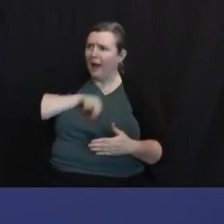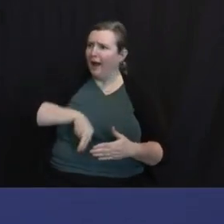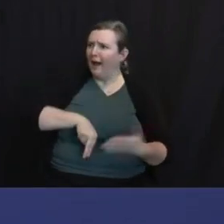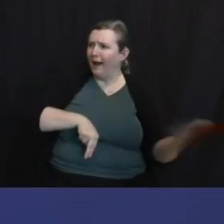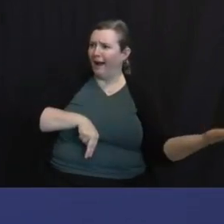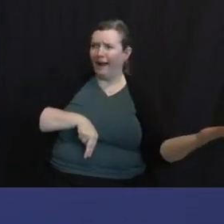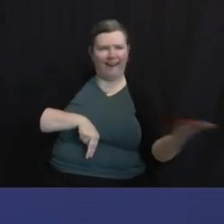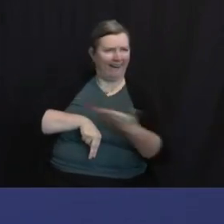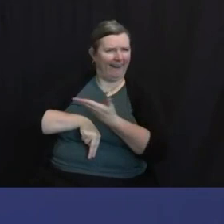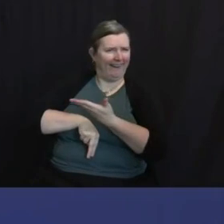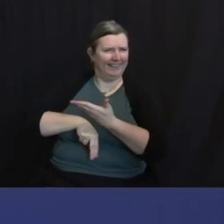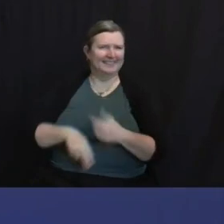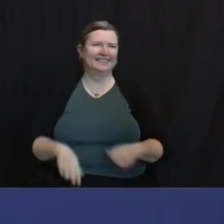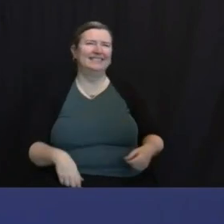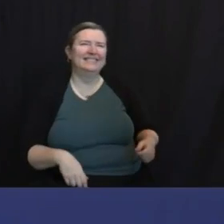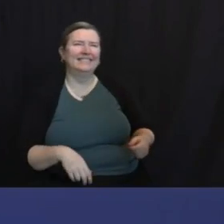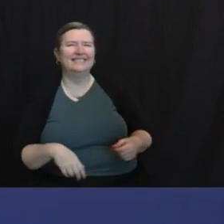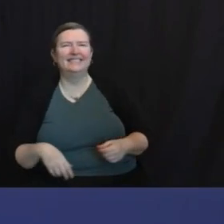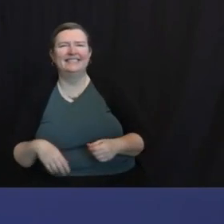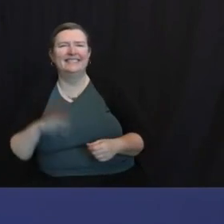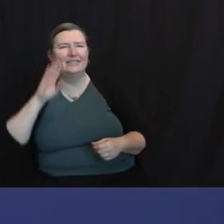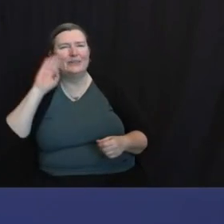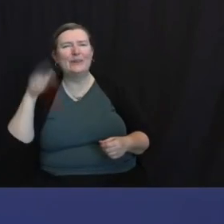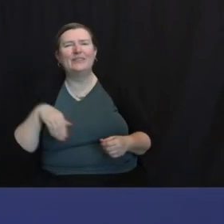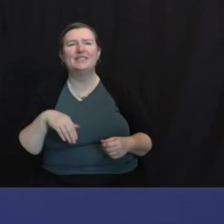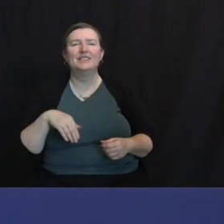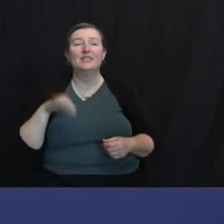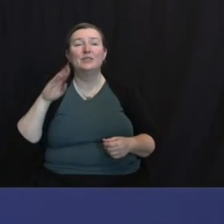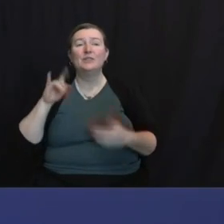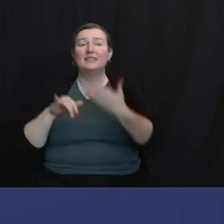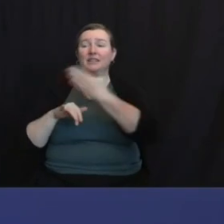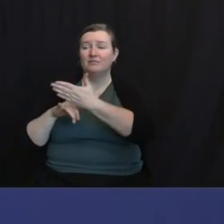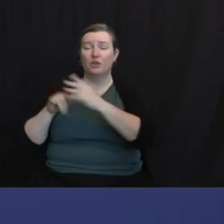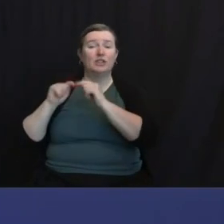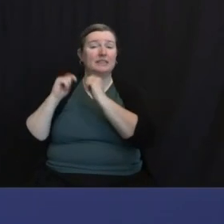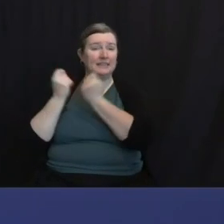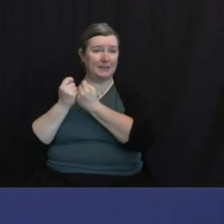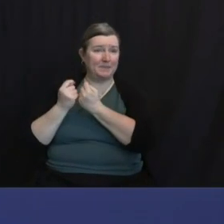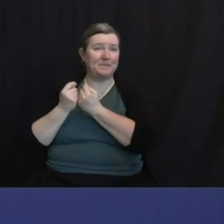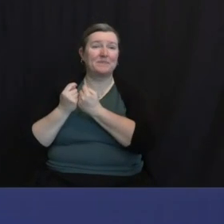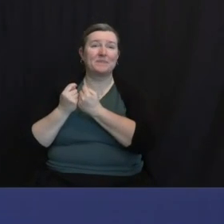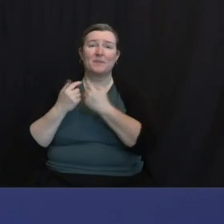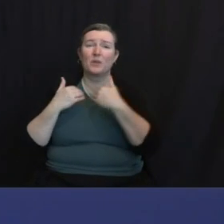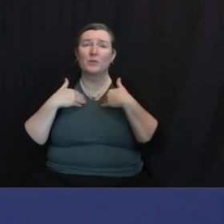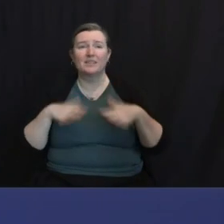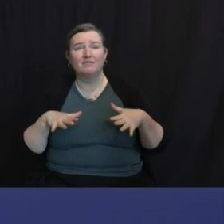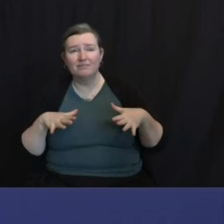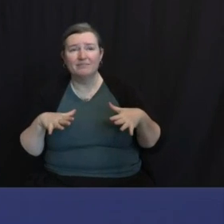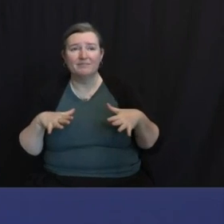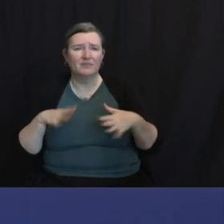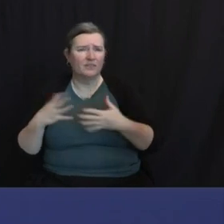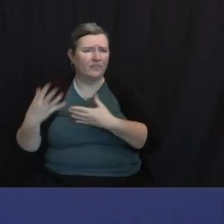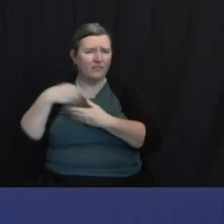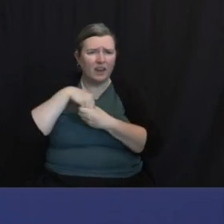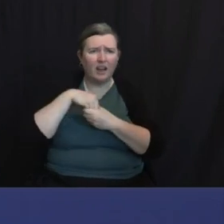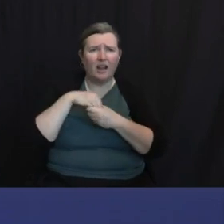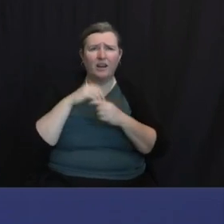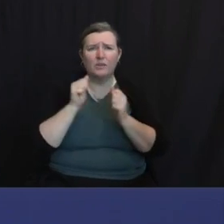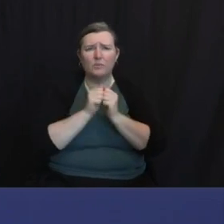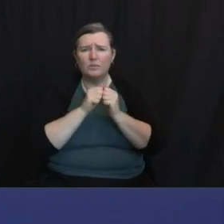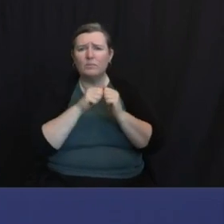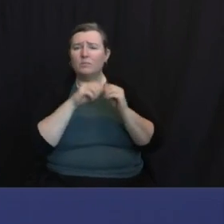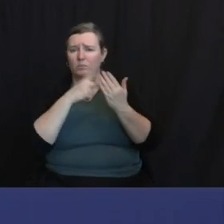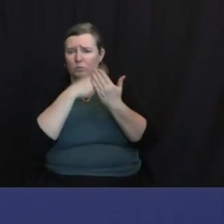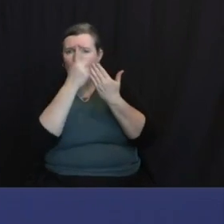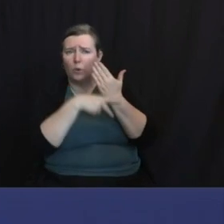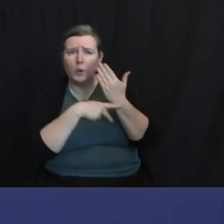And by the way, Judy and her team had a hugely meaningful input into the protocols around the ability for them to train